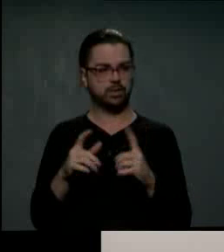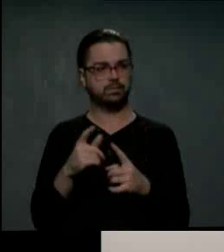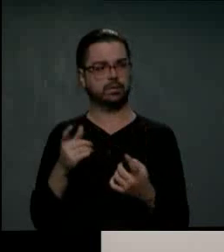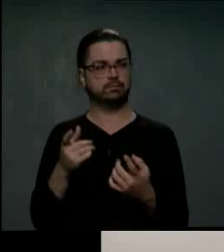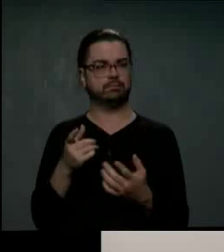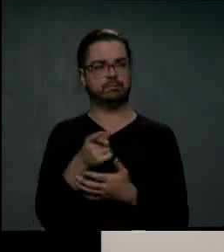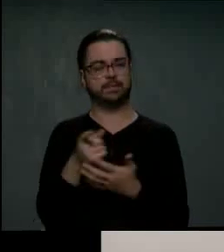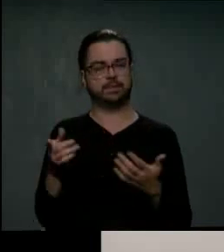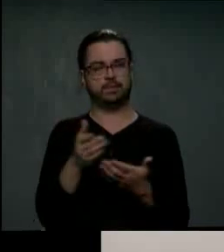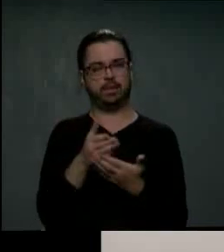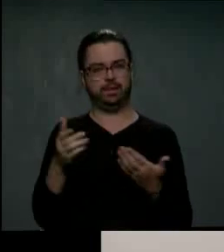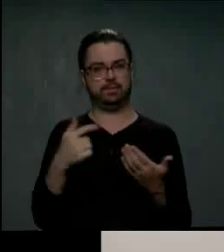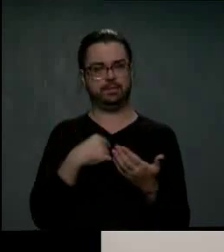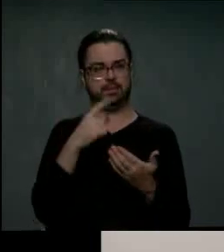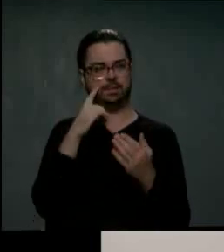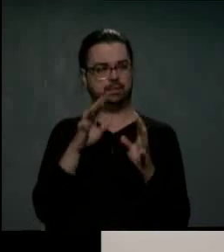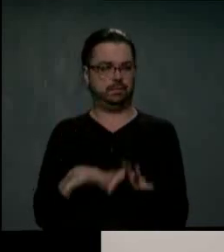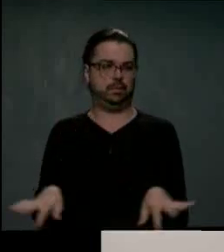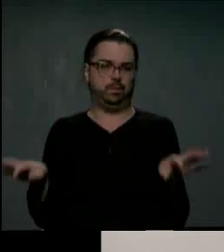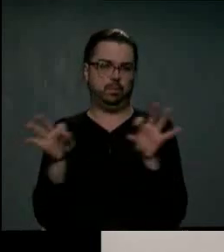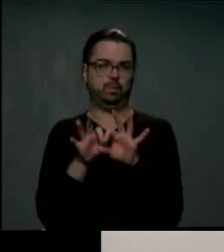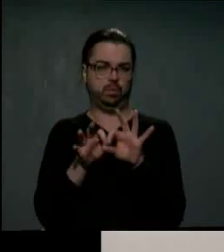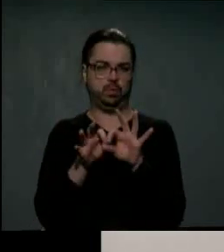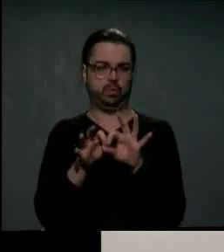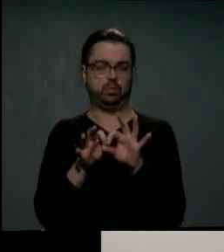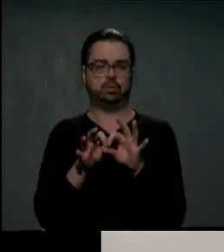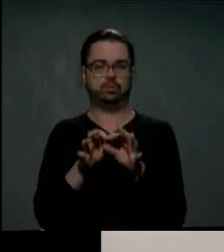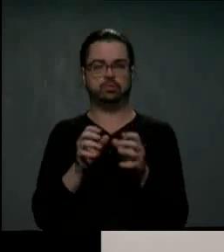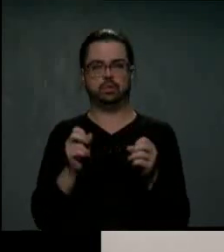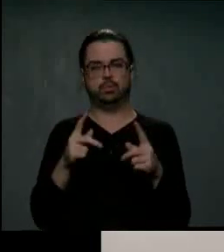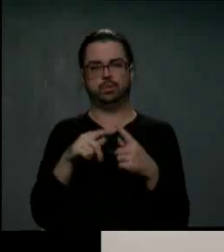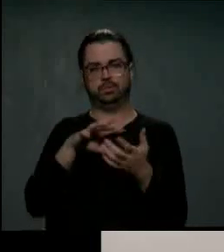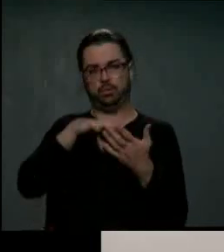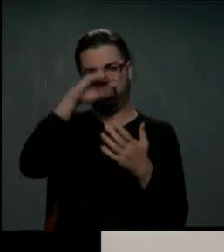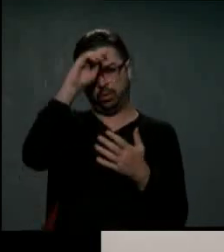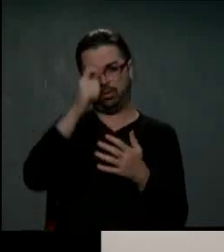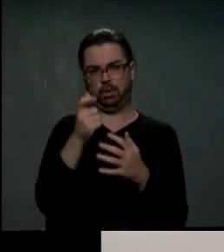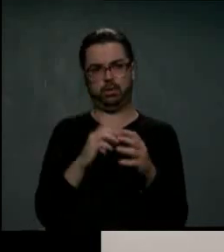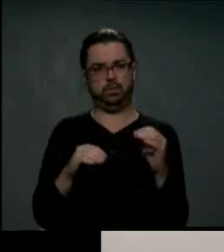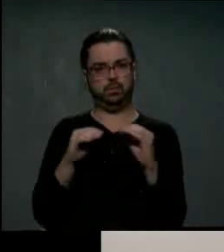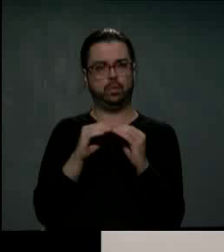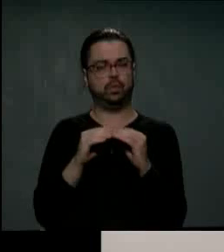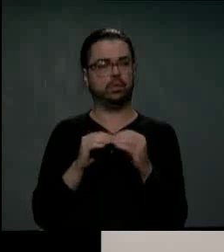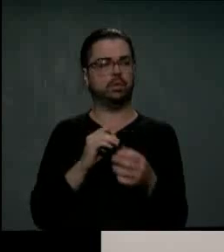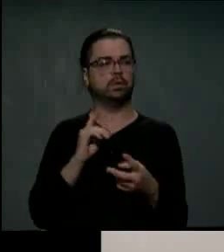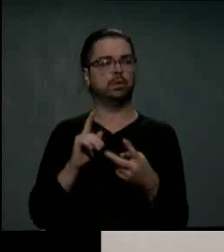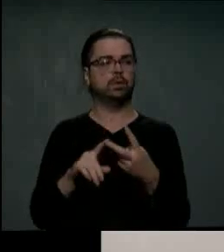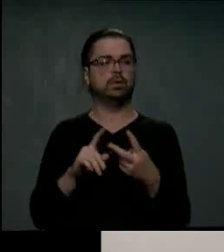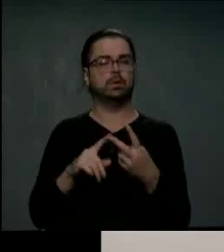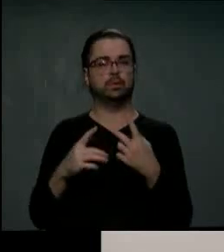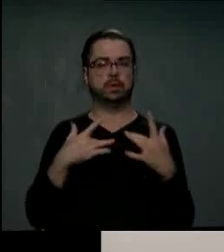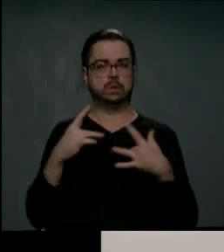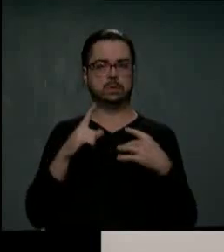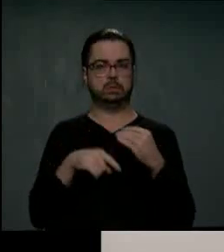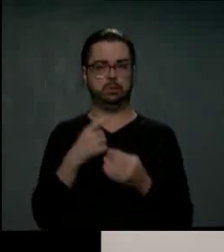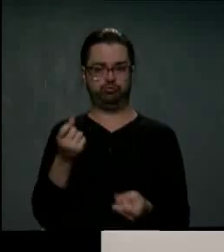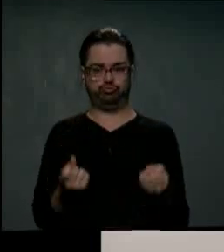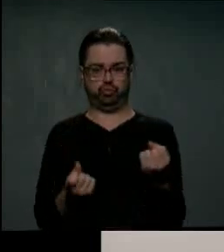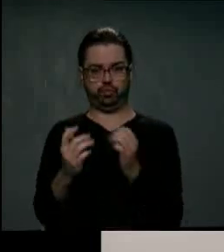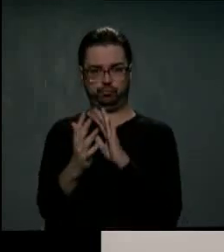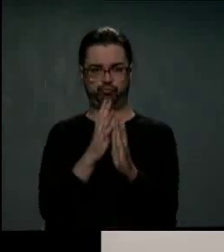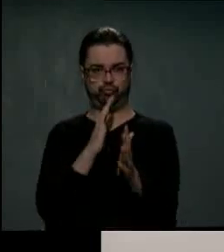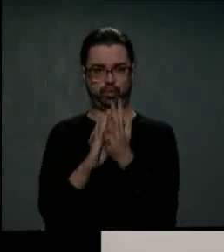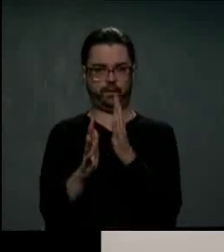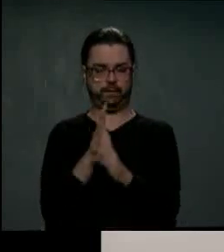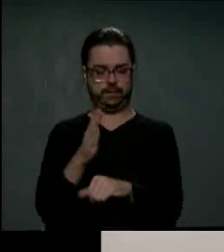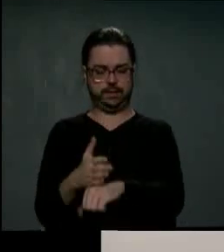know, these are things that I think are important. So maybe there's just the opportunity to learn a little bit more. We're concerned about the car traffic increasing,